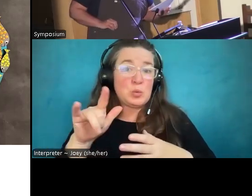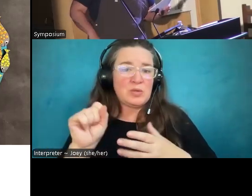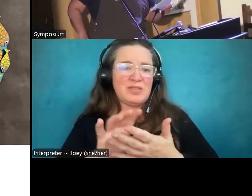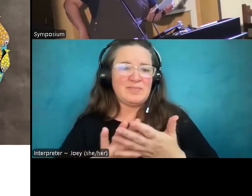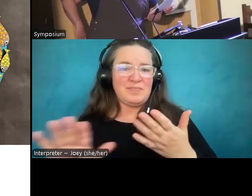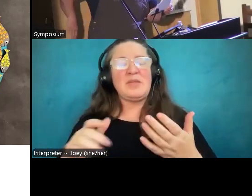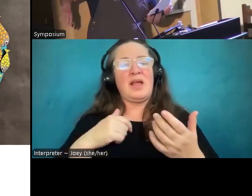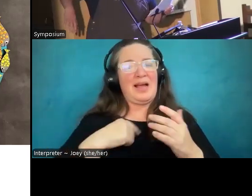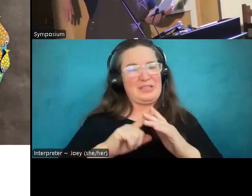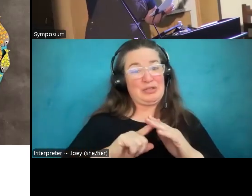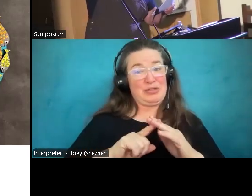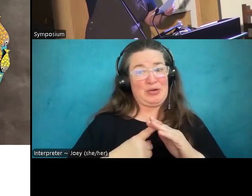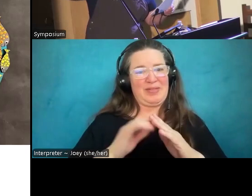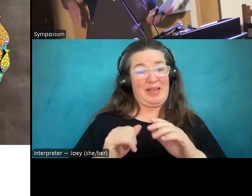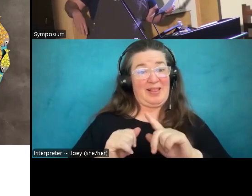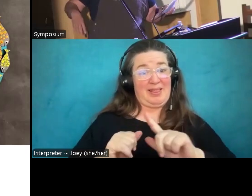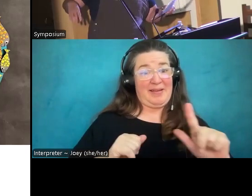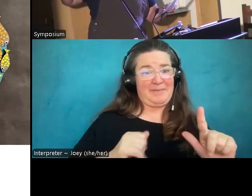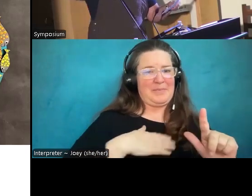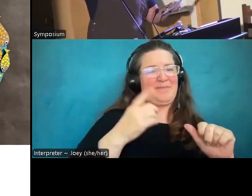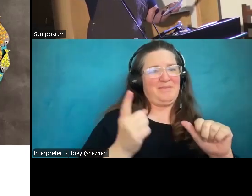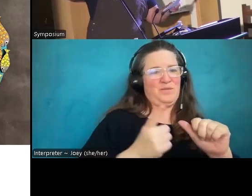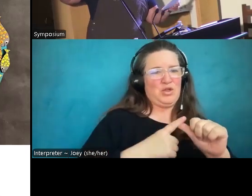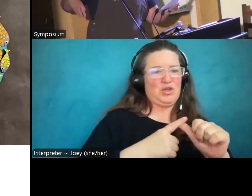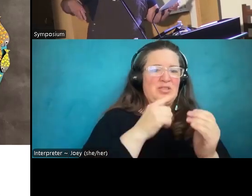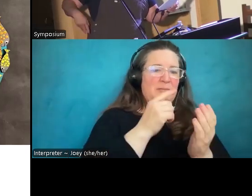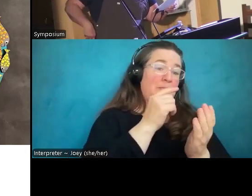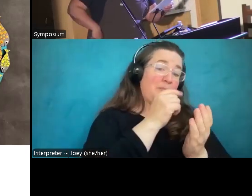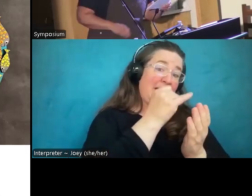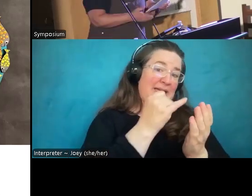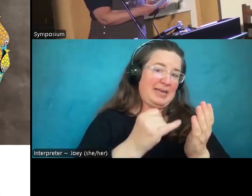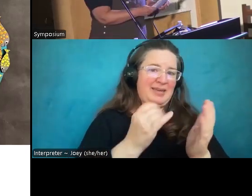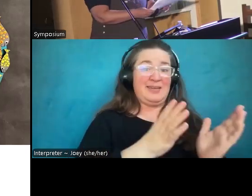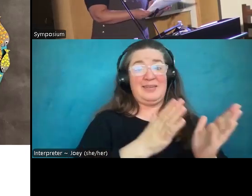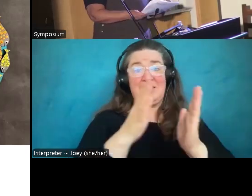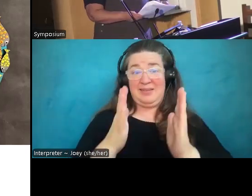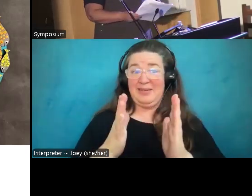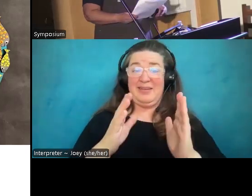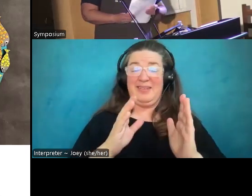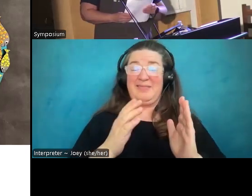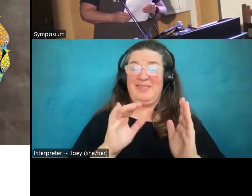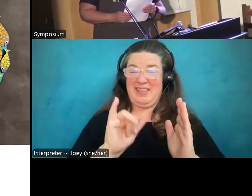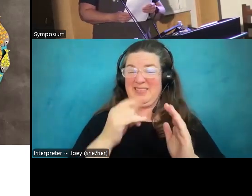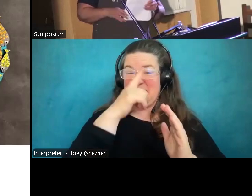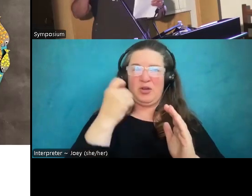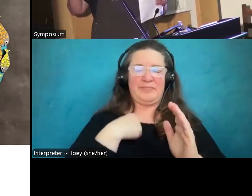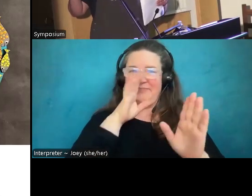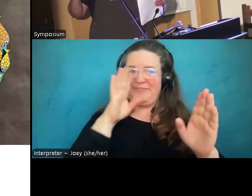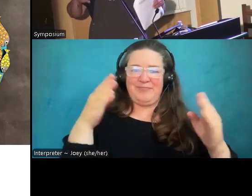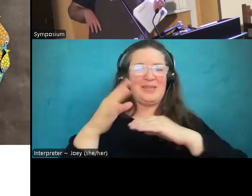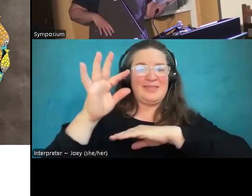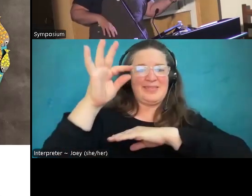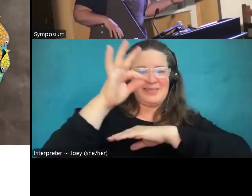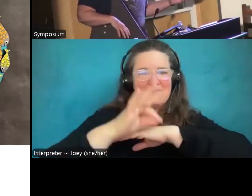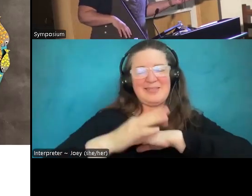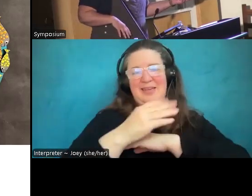dots. That summer, I was all about sunsets and water. And I would be painting